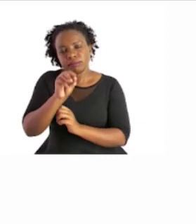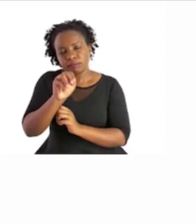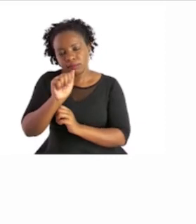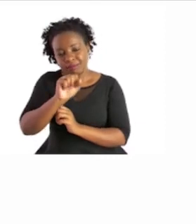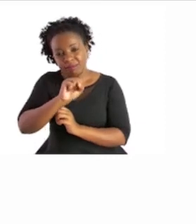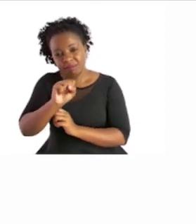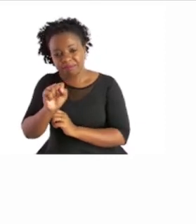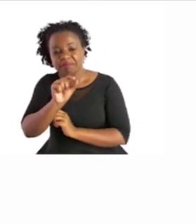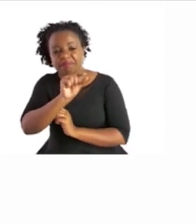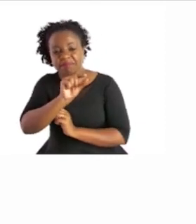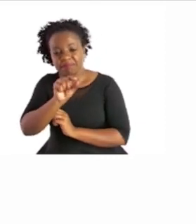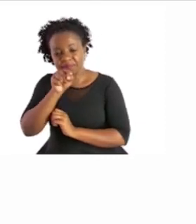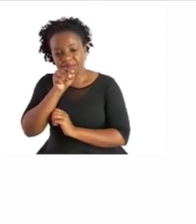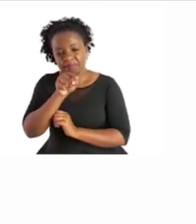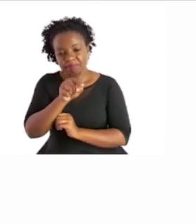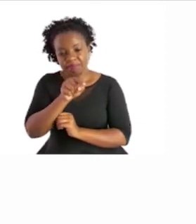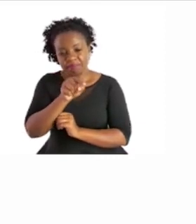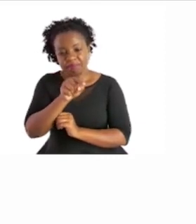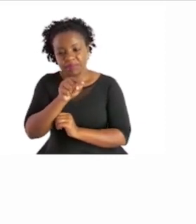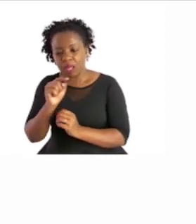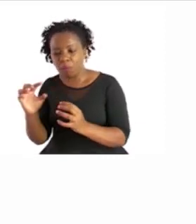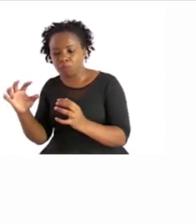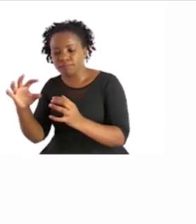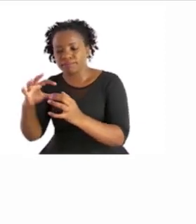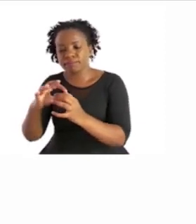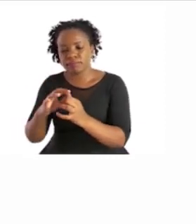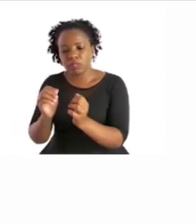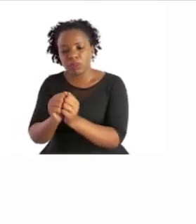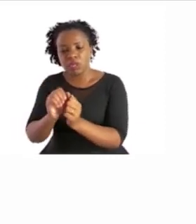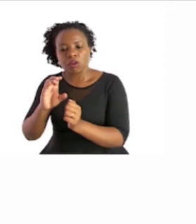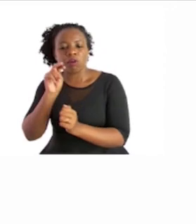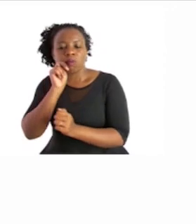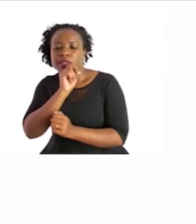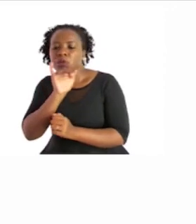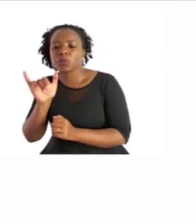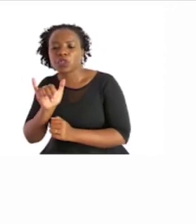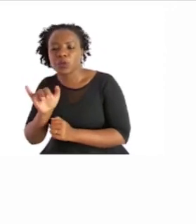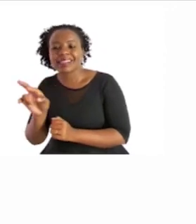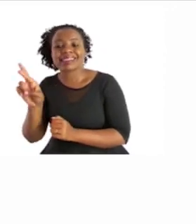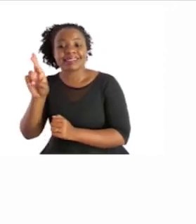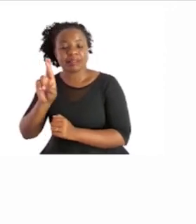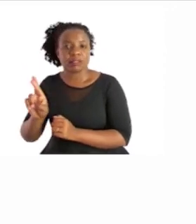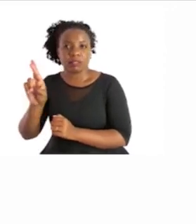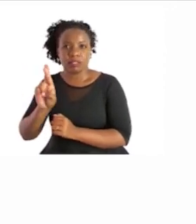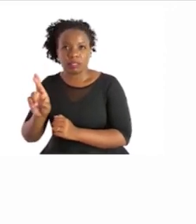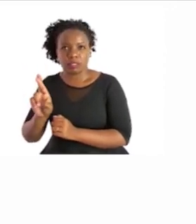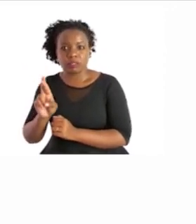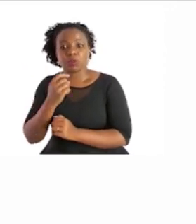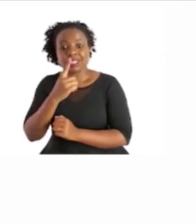The word which corresponds with commerce is region. So we say